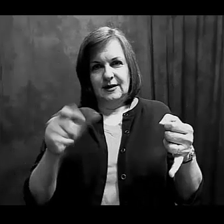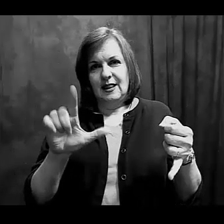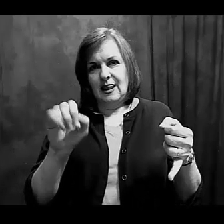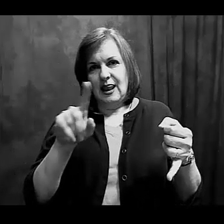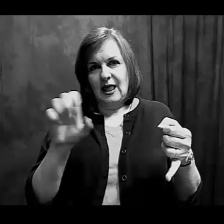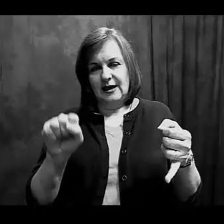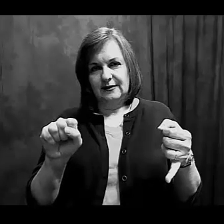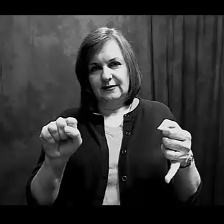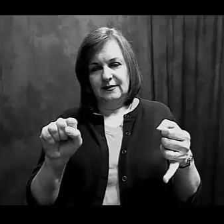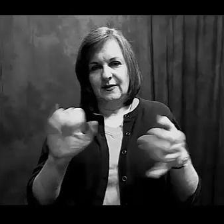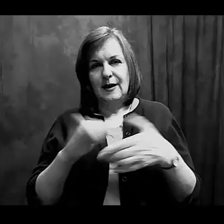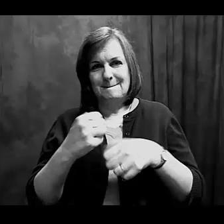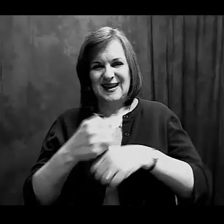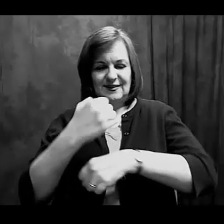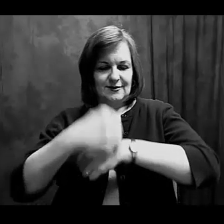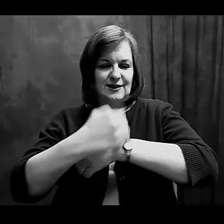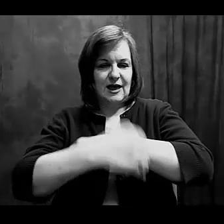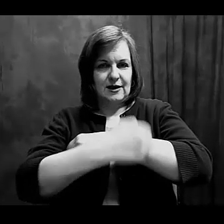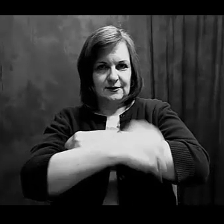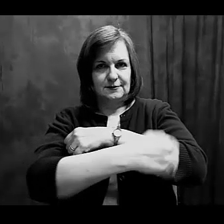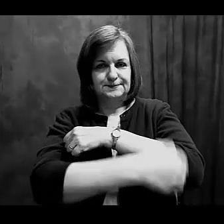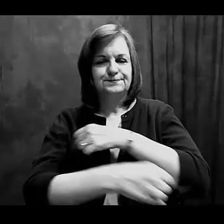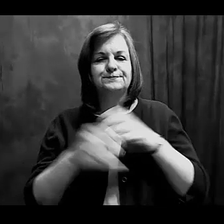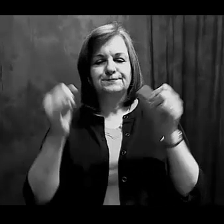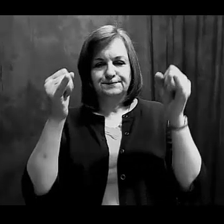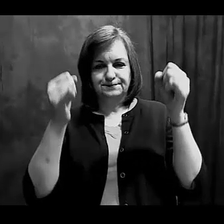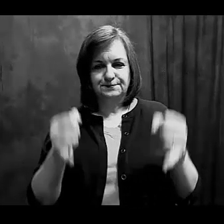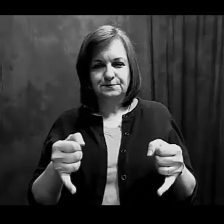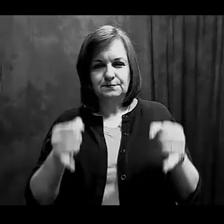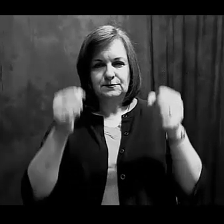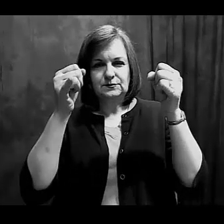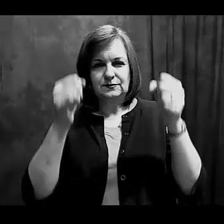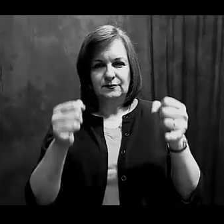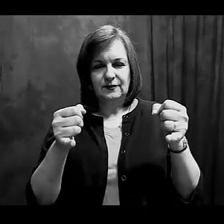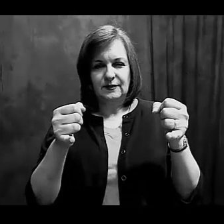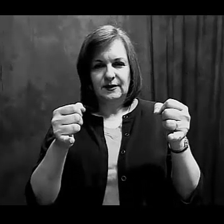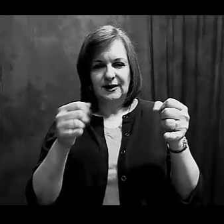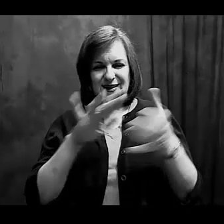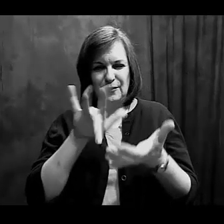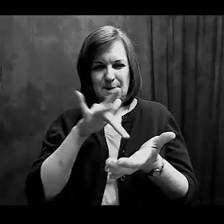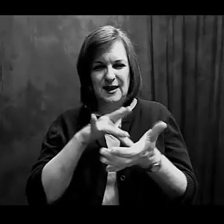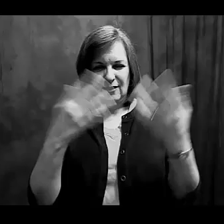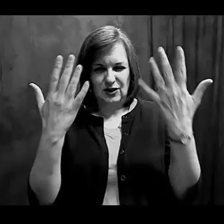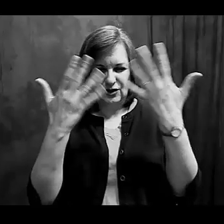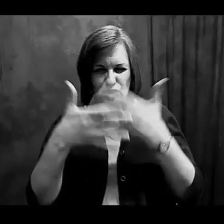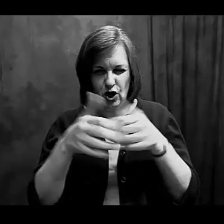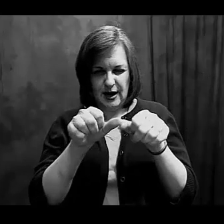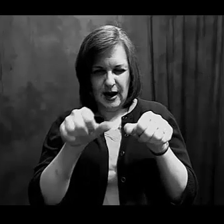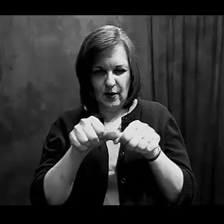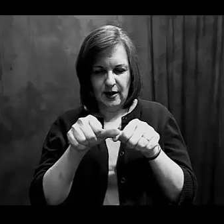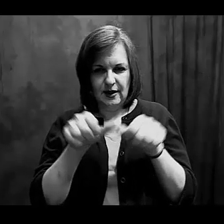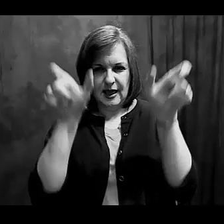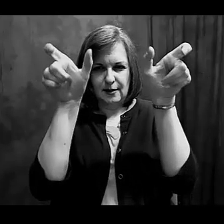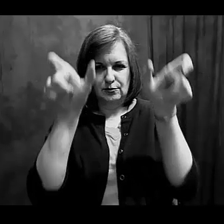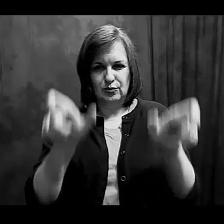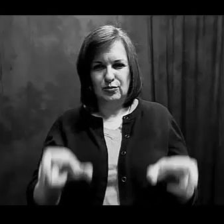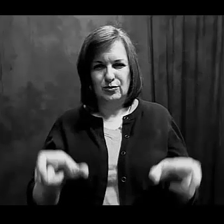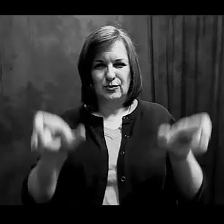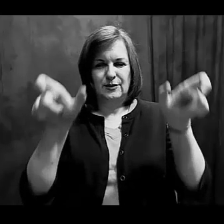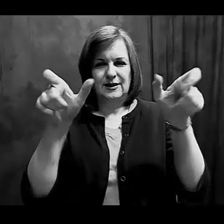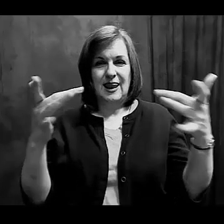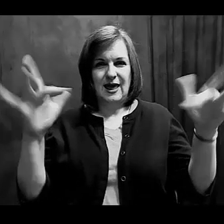our striations on our muscles. But we also have this kind of dark area in the middle and these lighter areas